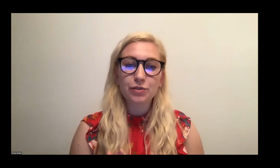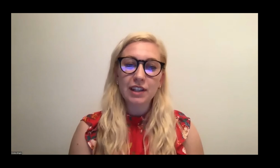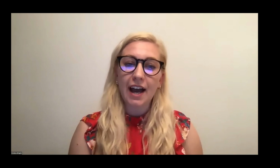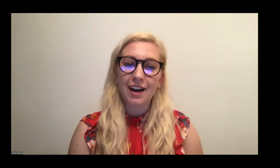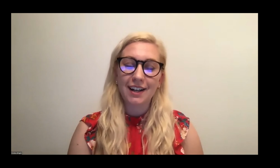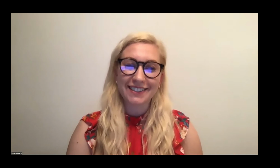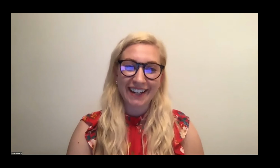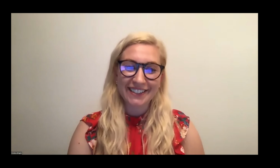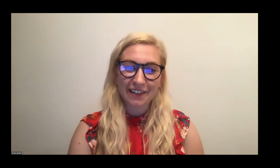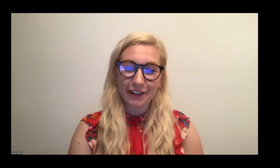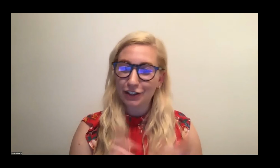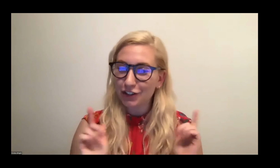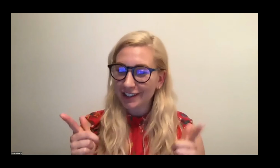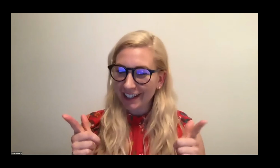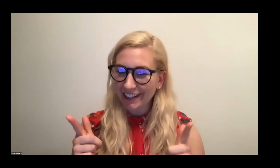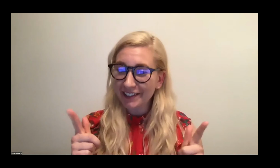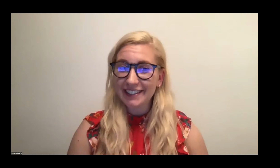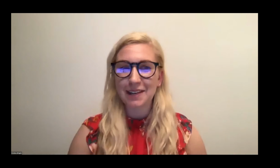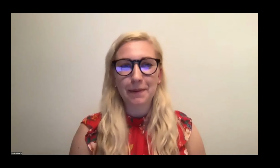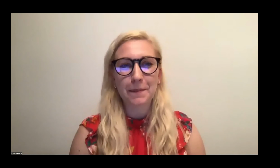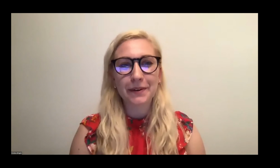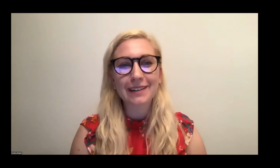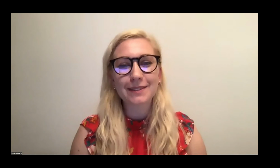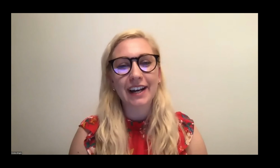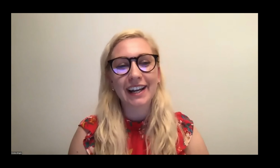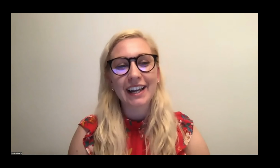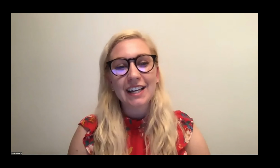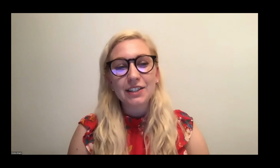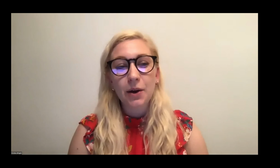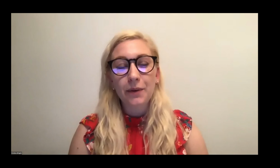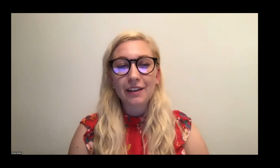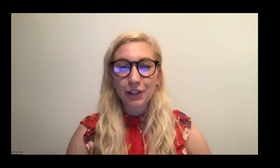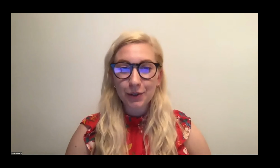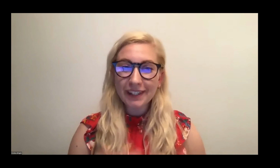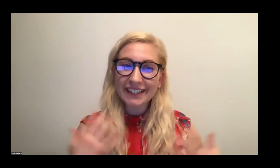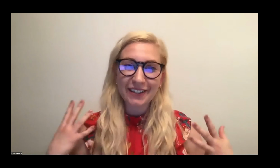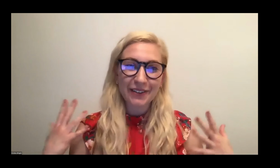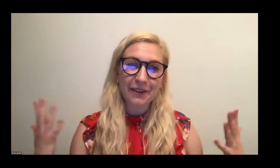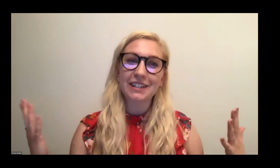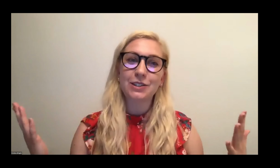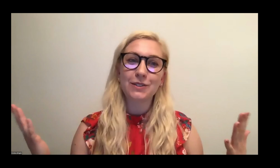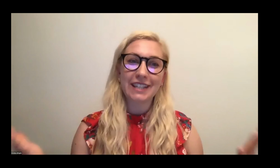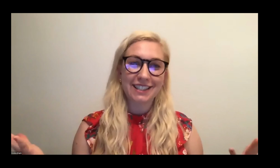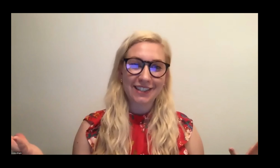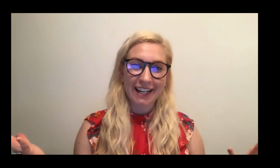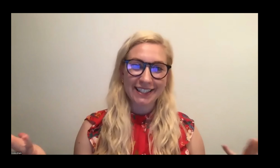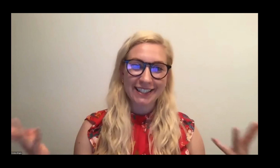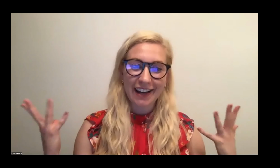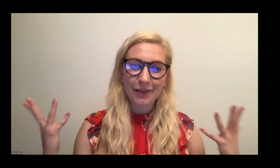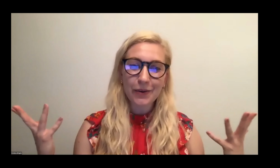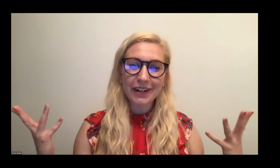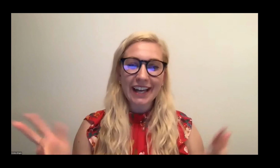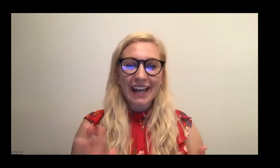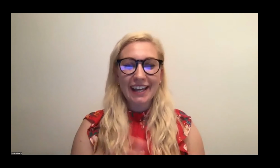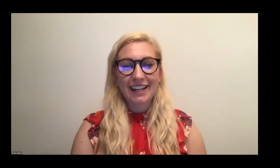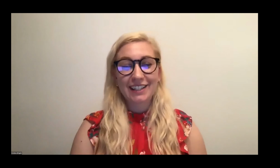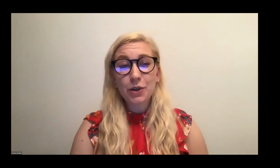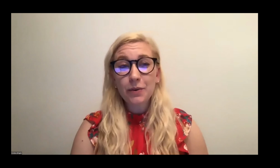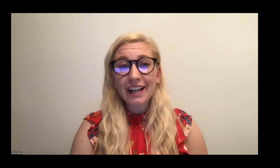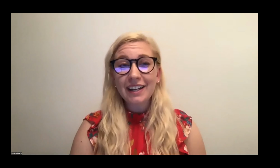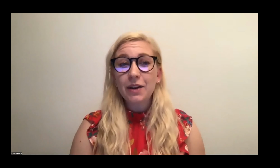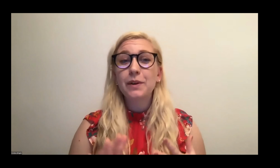and we do rely on science lovers just like you to keep our programs running. So if you would consider going to tasteofscience.org